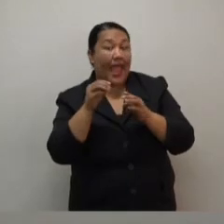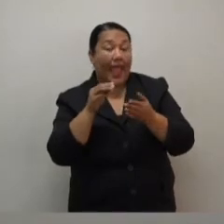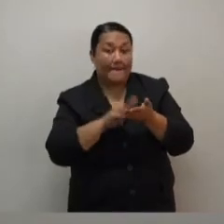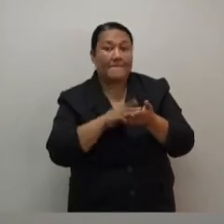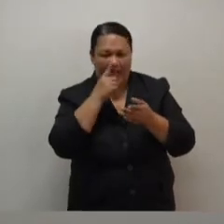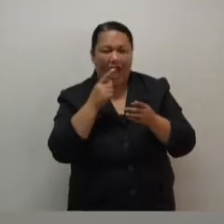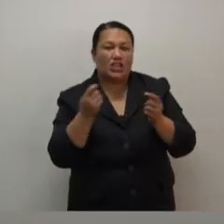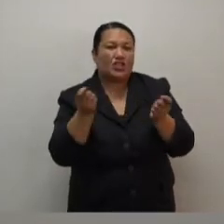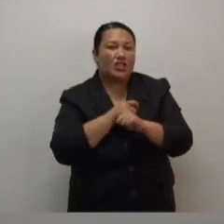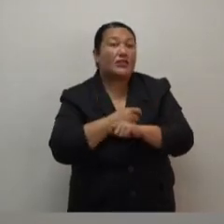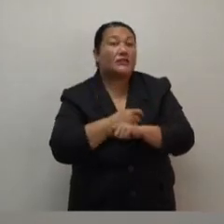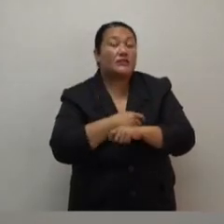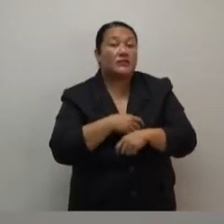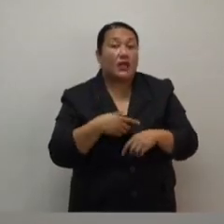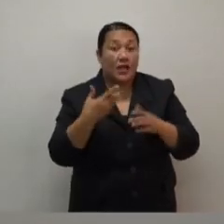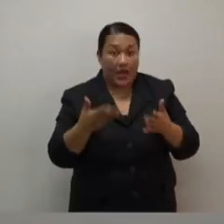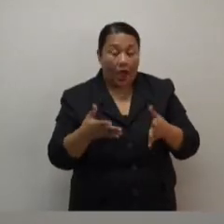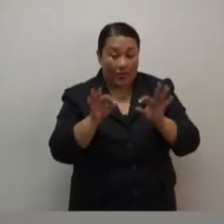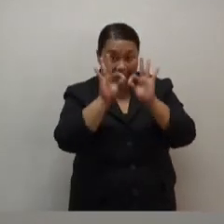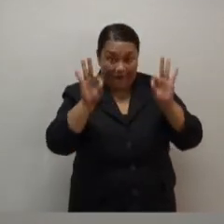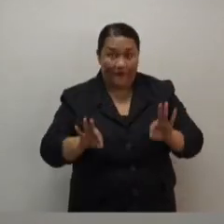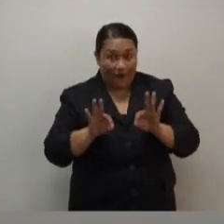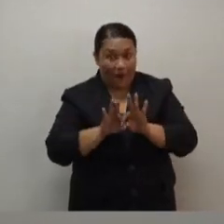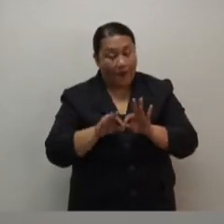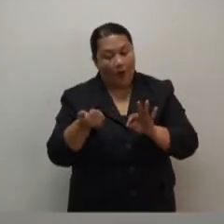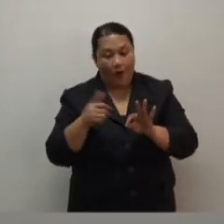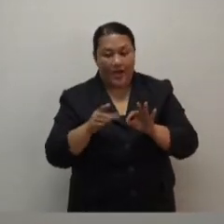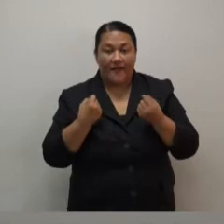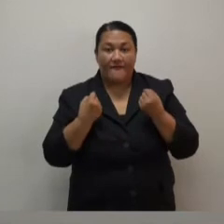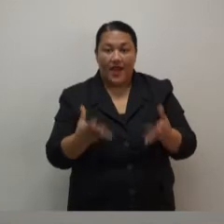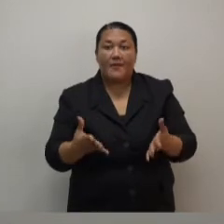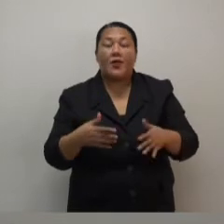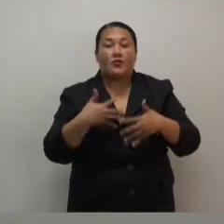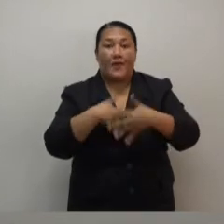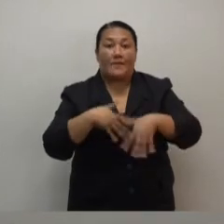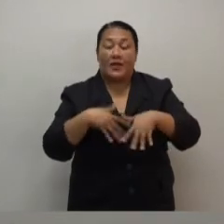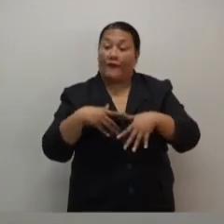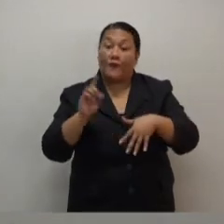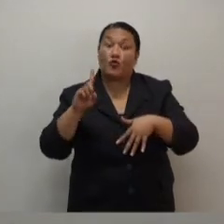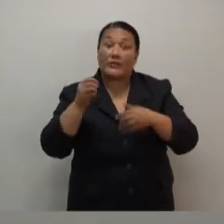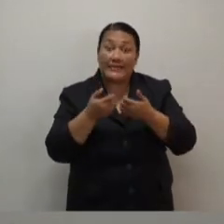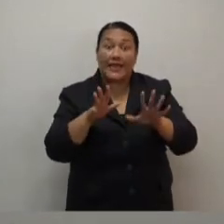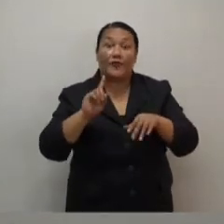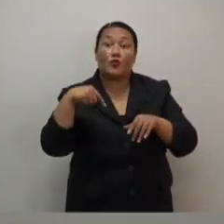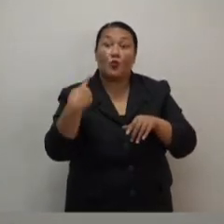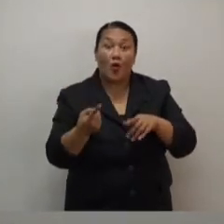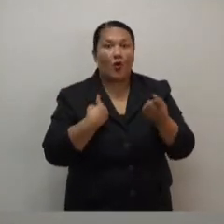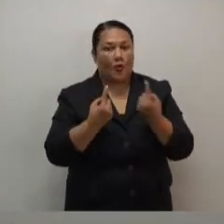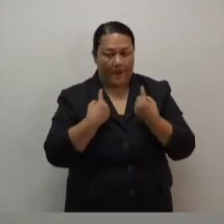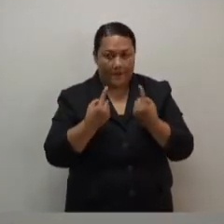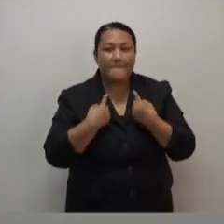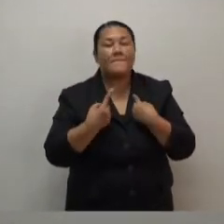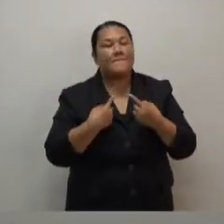been gazetted. The forms are now out. It'll be available to the public from tomorrow on government web page, on the